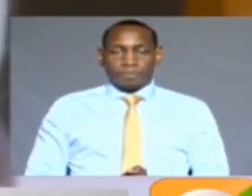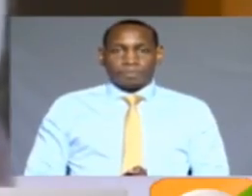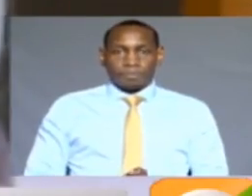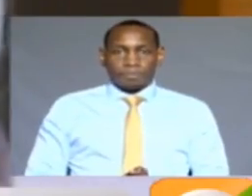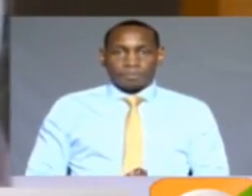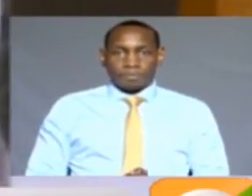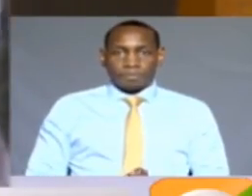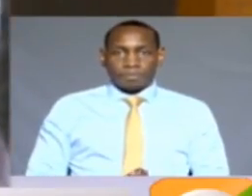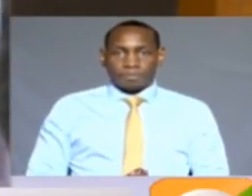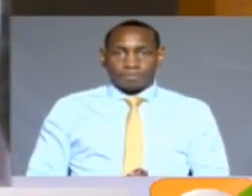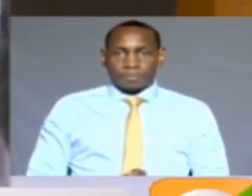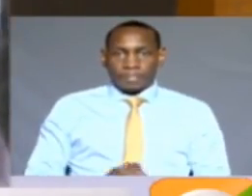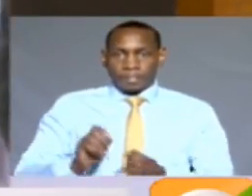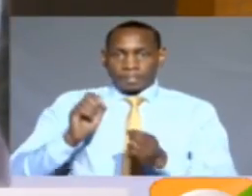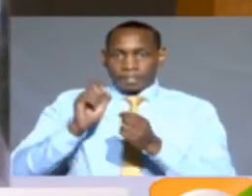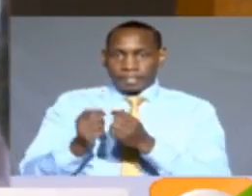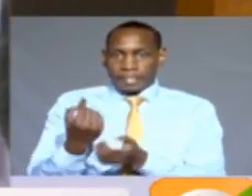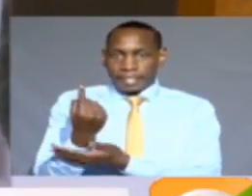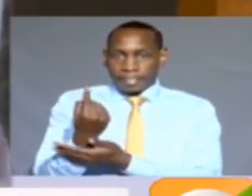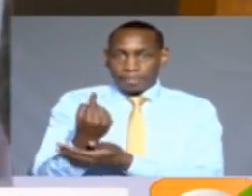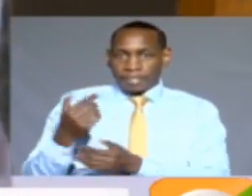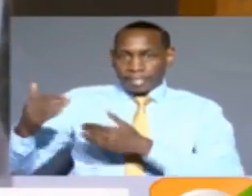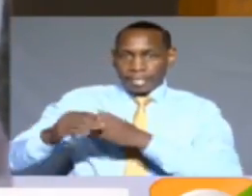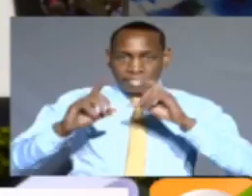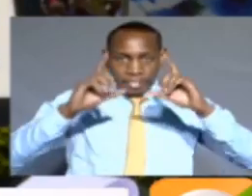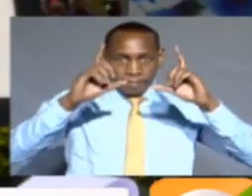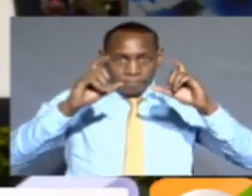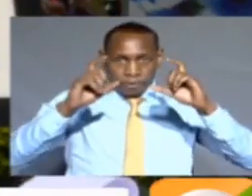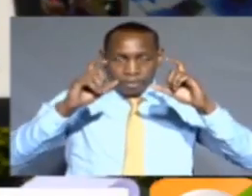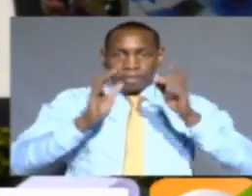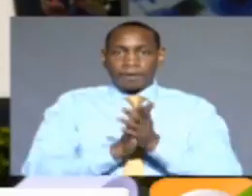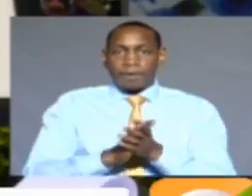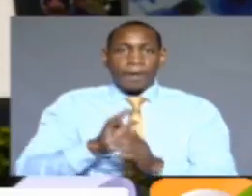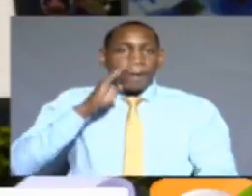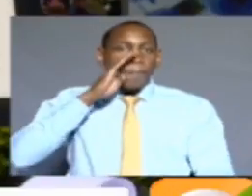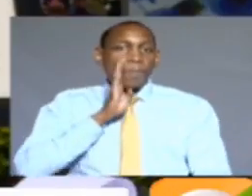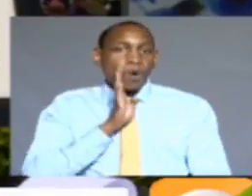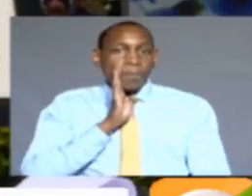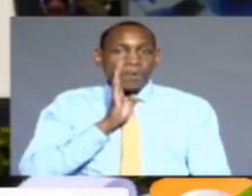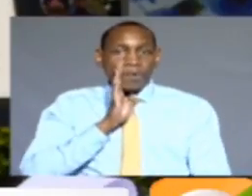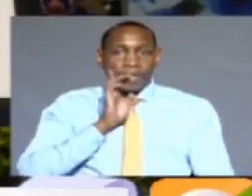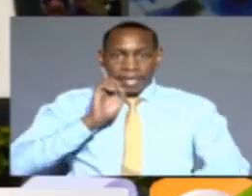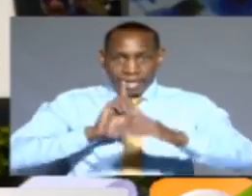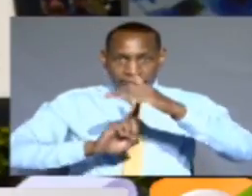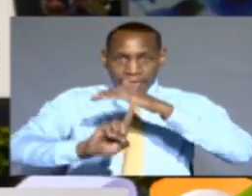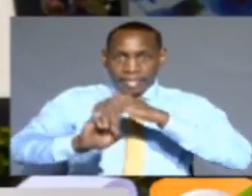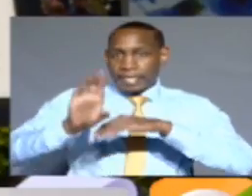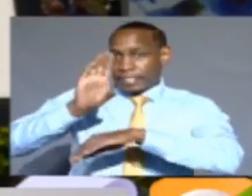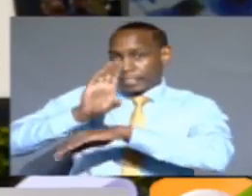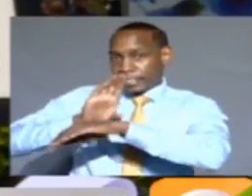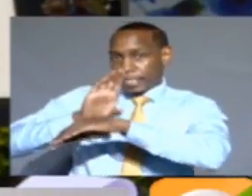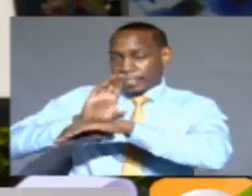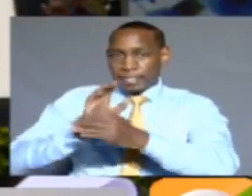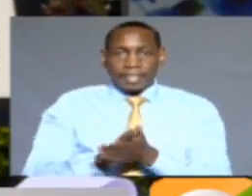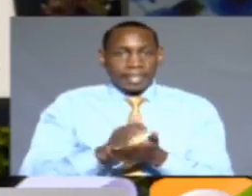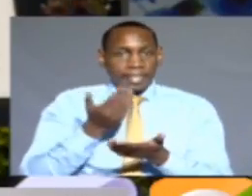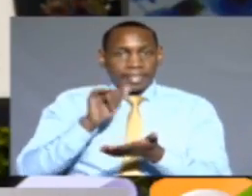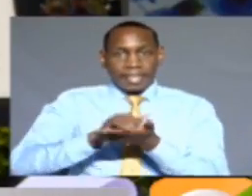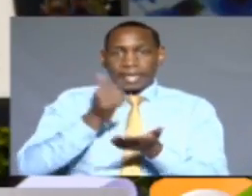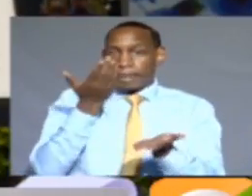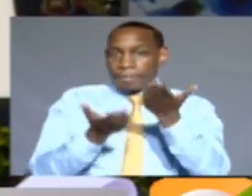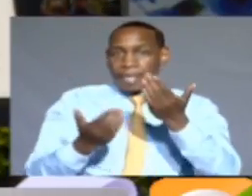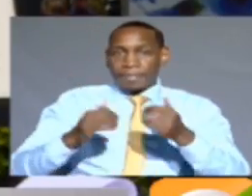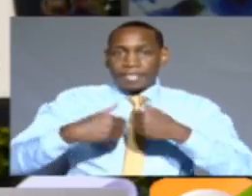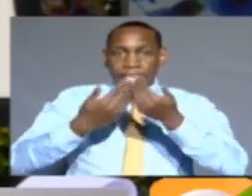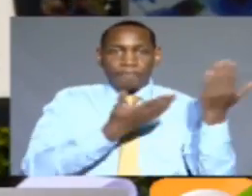It is the flickering candle standing next to a photographic image of Bob Collymore at the entrance of the All Saints Cathedral that perhaps relayed